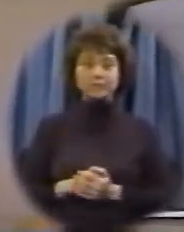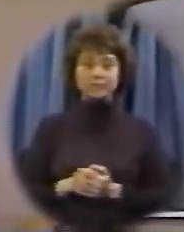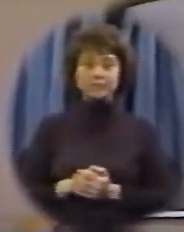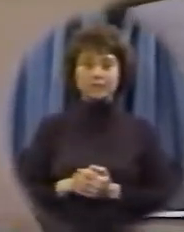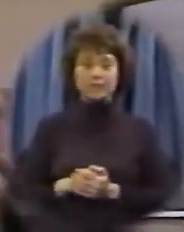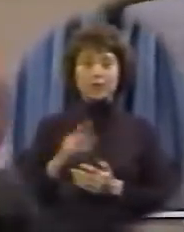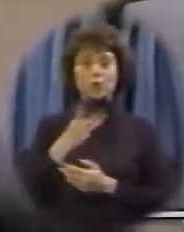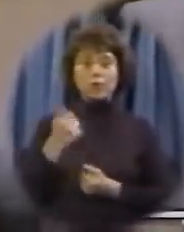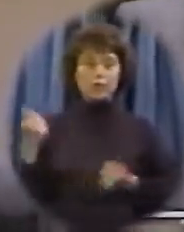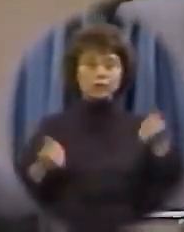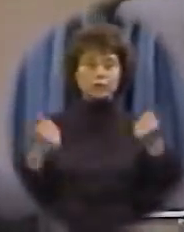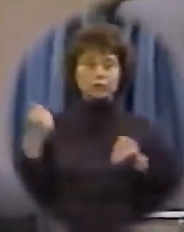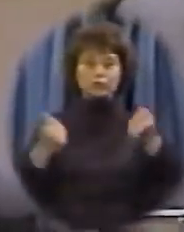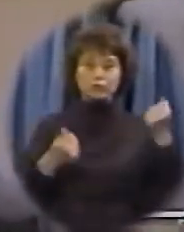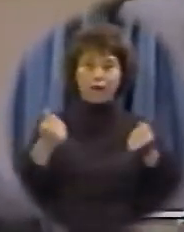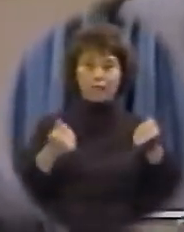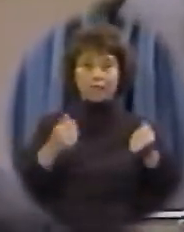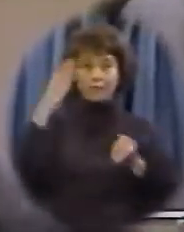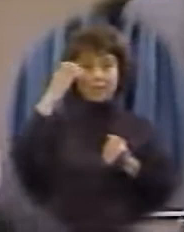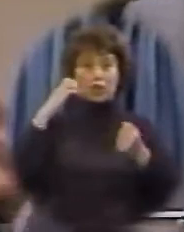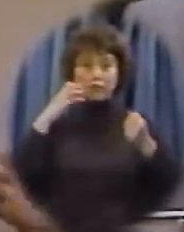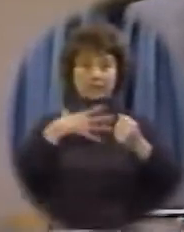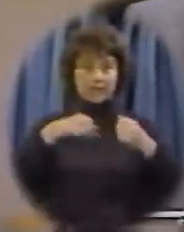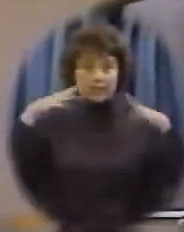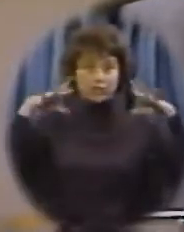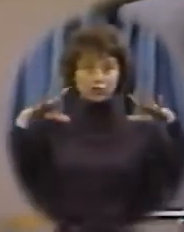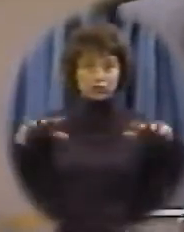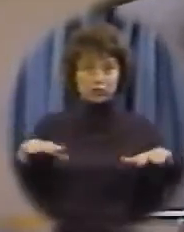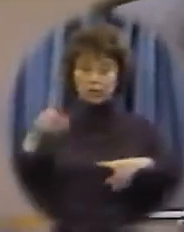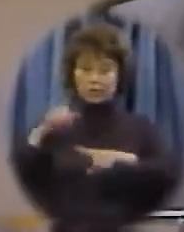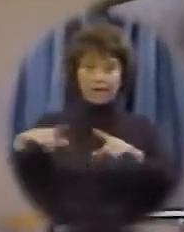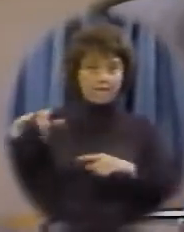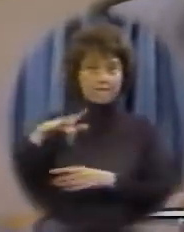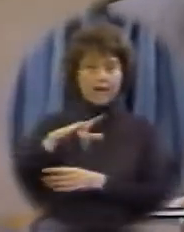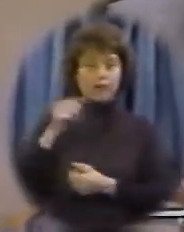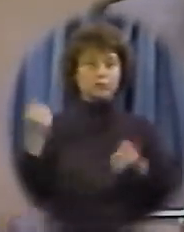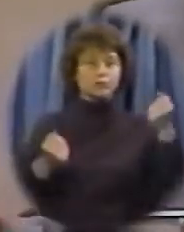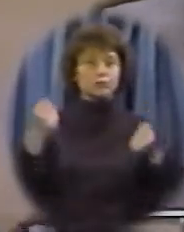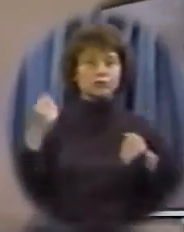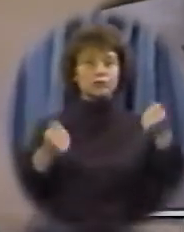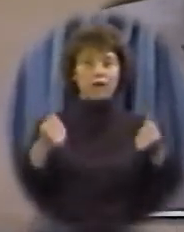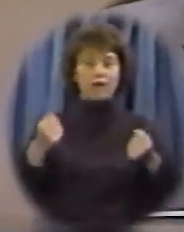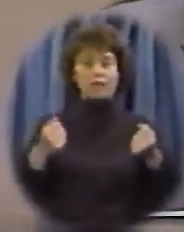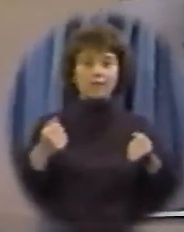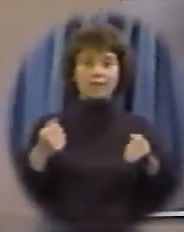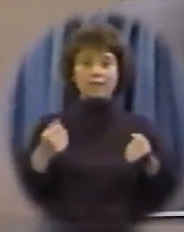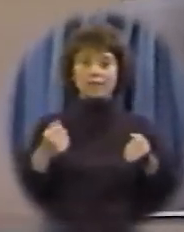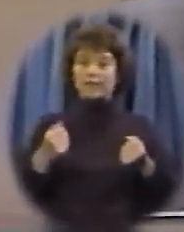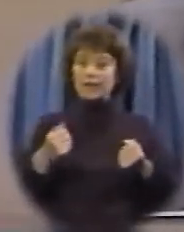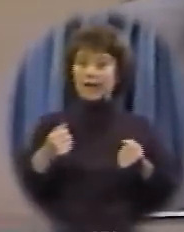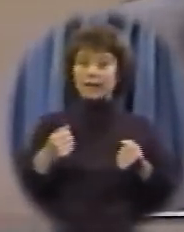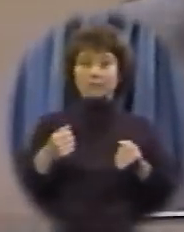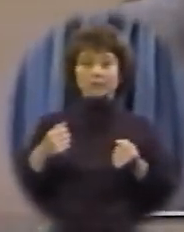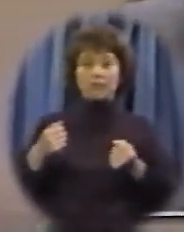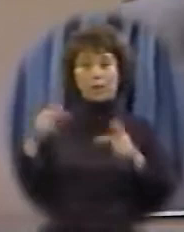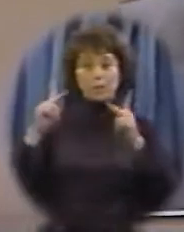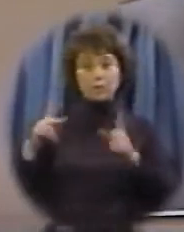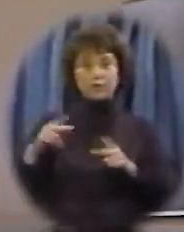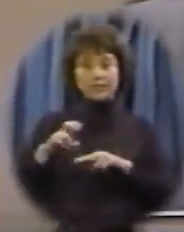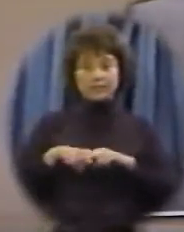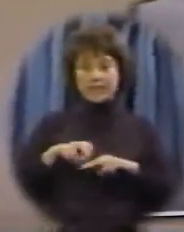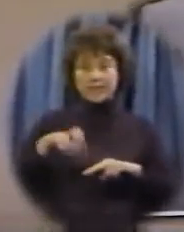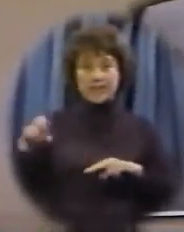had to leave the plane and get us a car. And he said, I said, I'm a Baptist preacher. He said, well, I'm an atheist. I don't believe in a